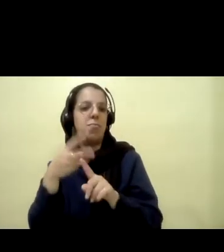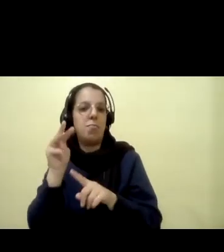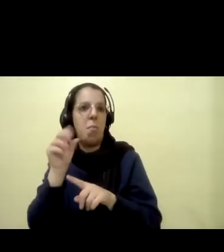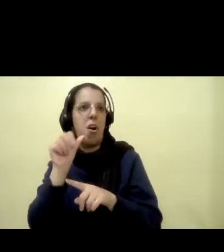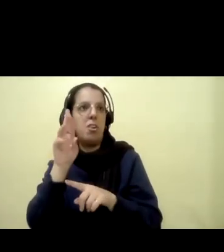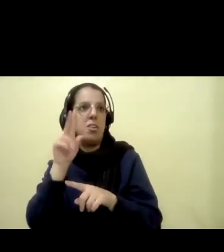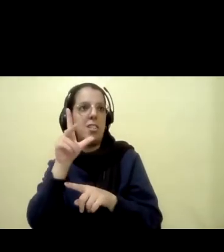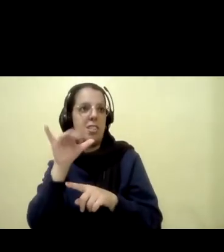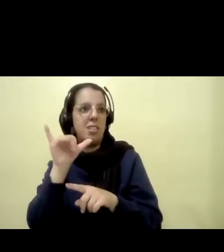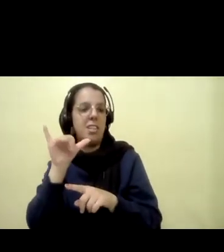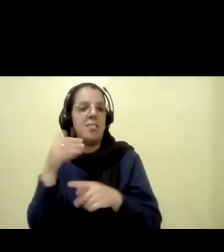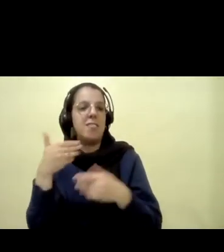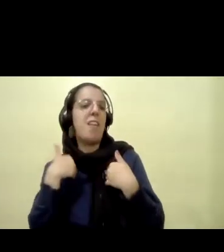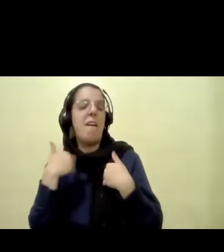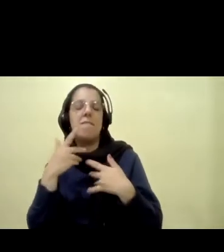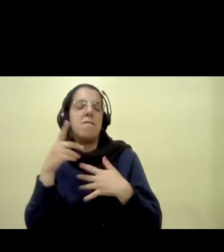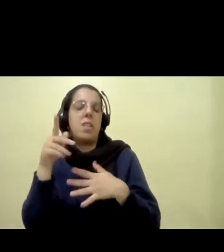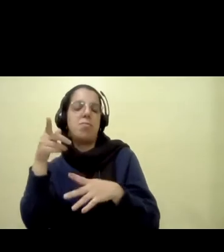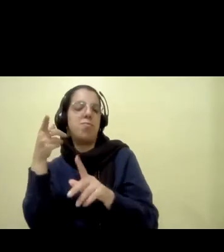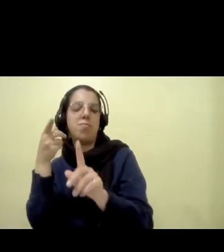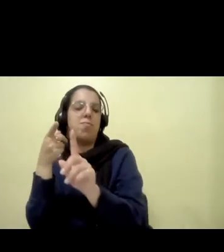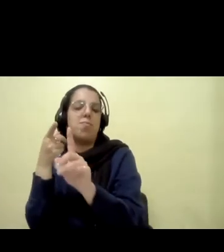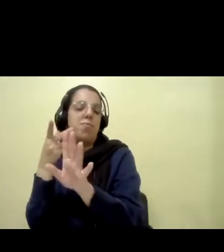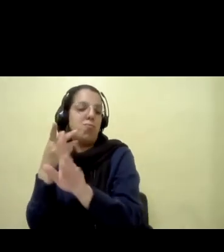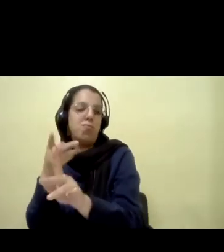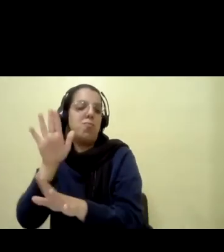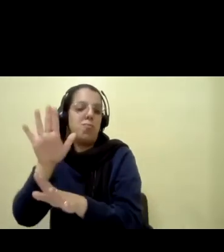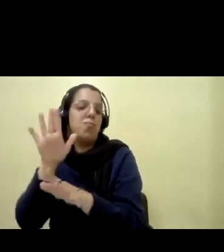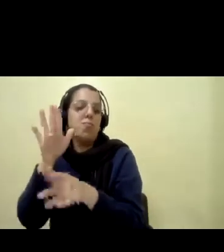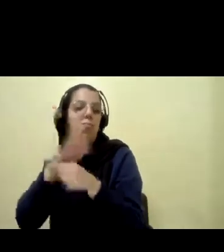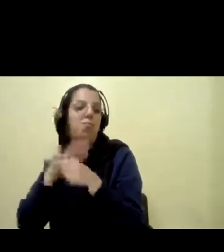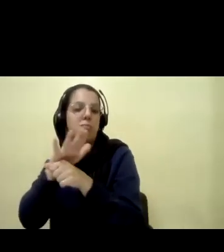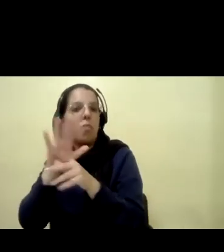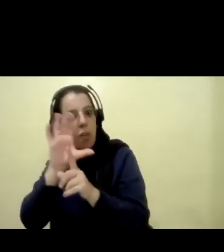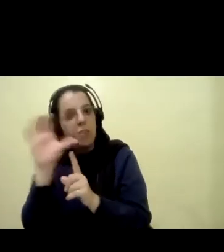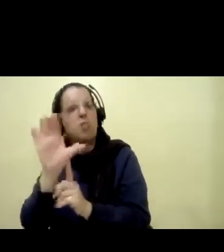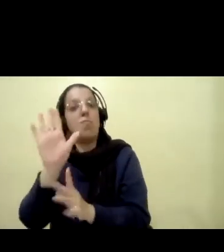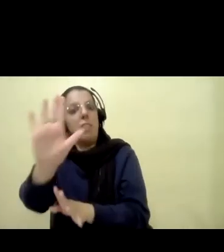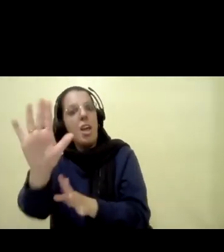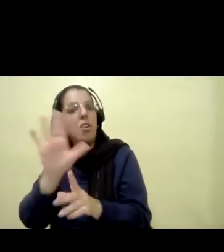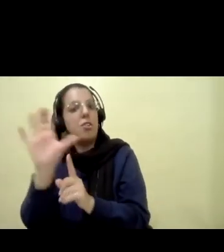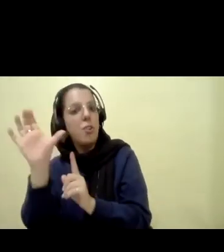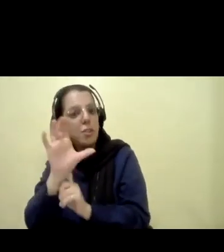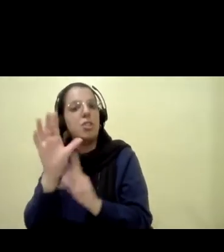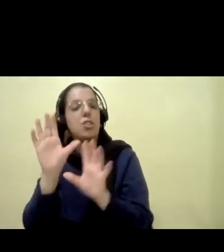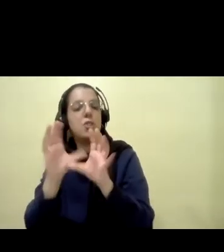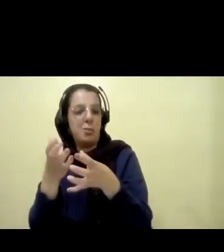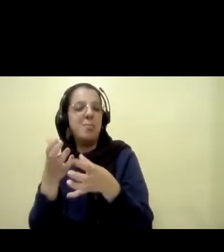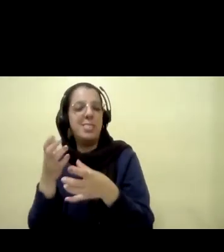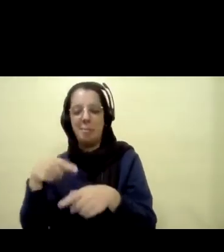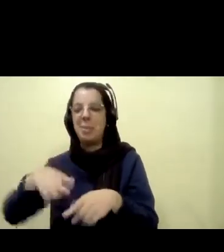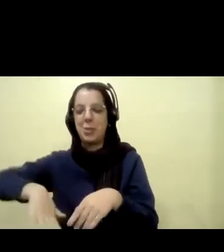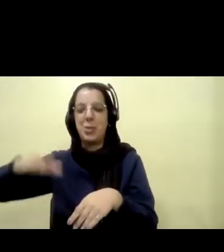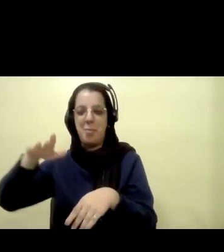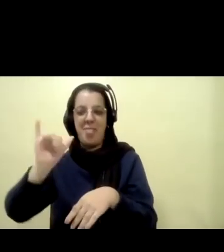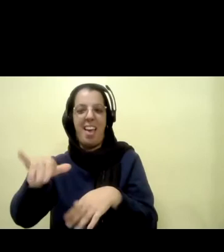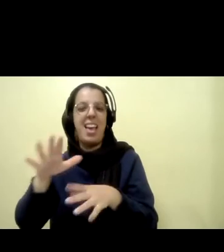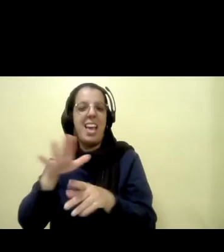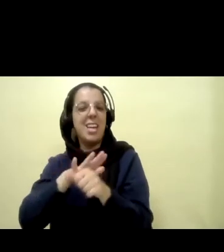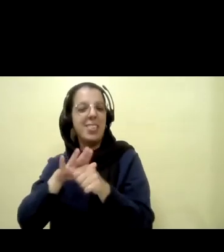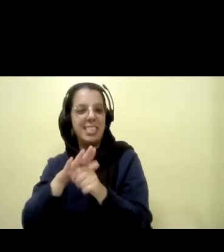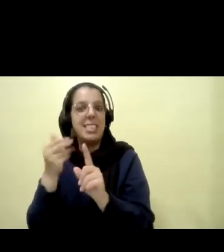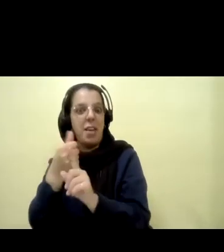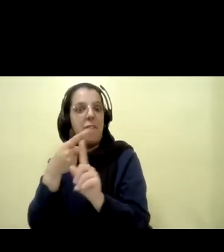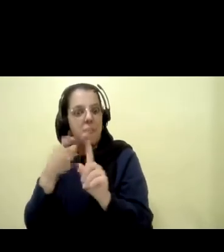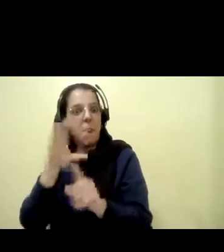know, Mento and Calypso and Soca and Reggae in their parks, because that's where I grew up. I know that that's like a very Caribbean influenced.